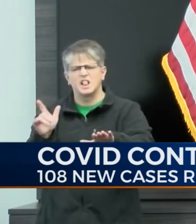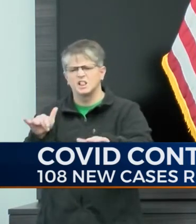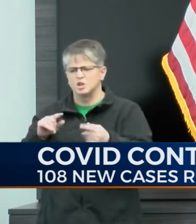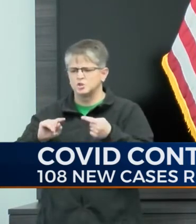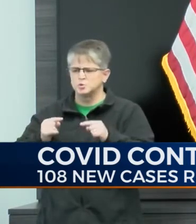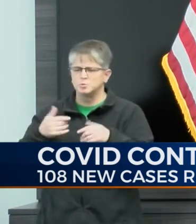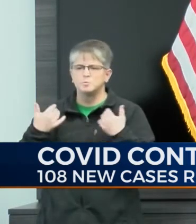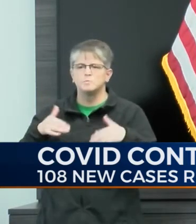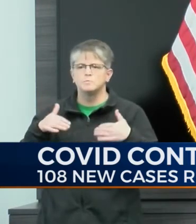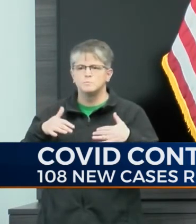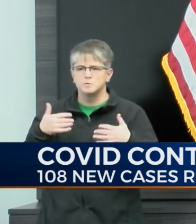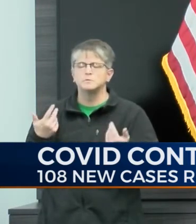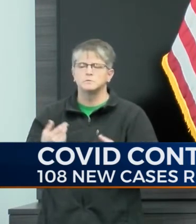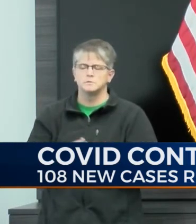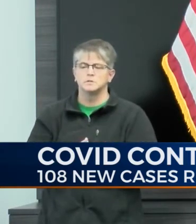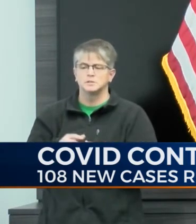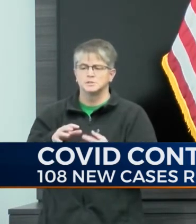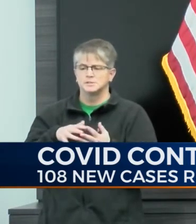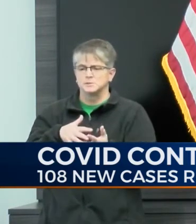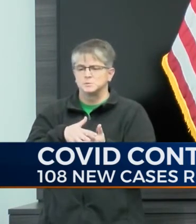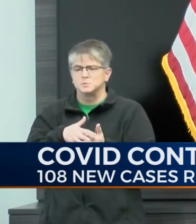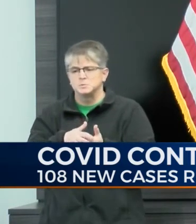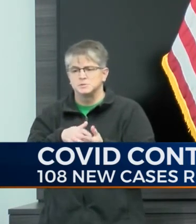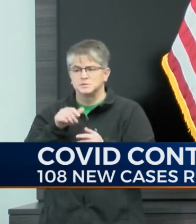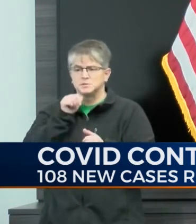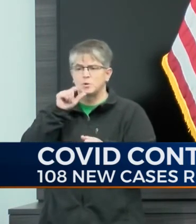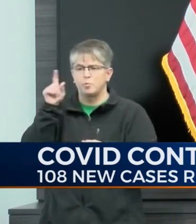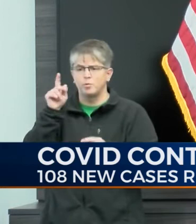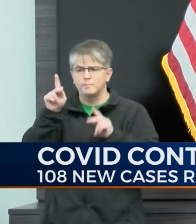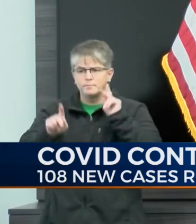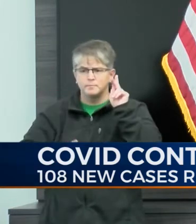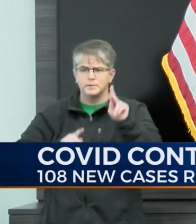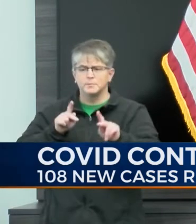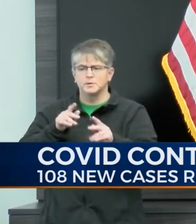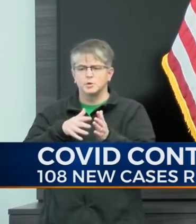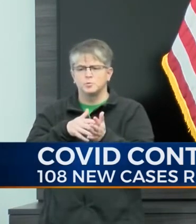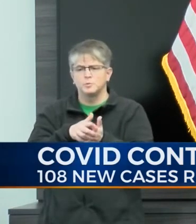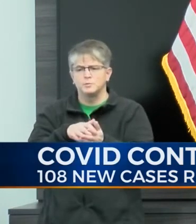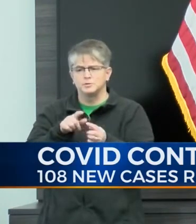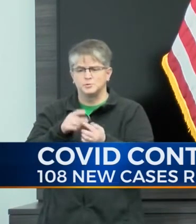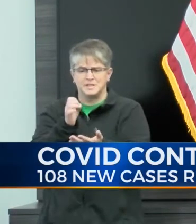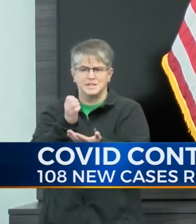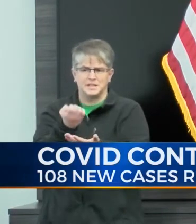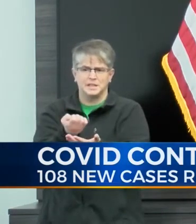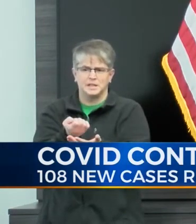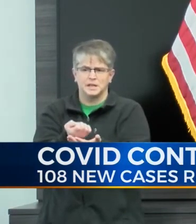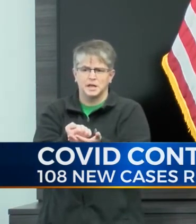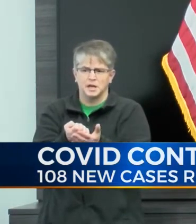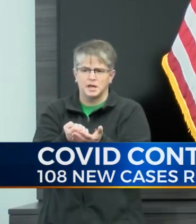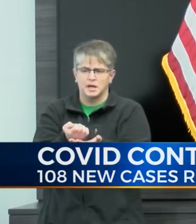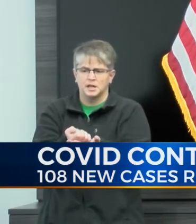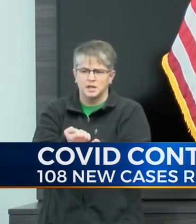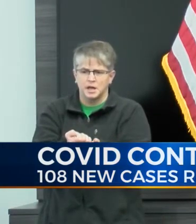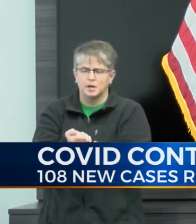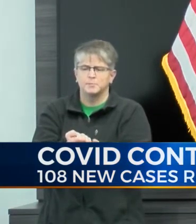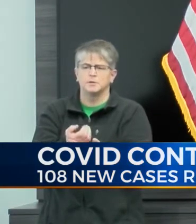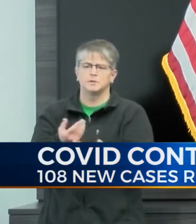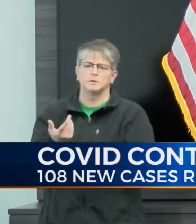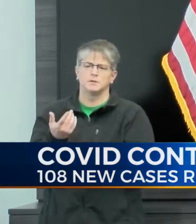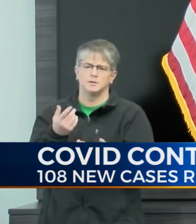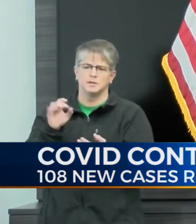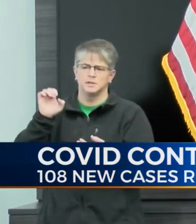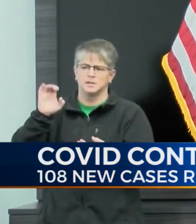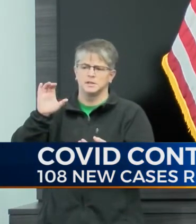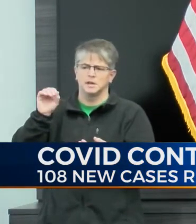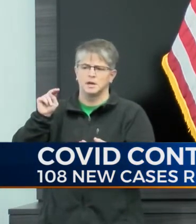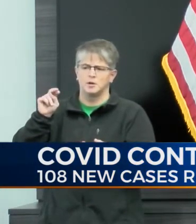crippling, and it's crippling not just to people in the illness. It's crippling to an economy. And if